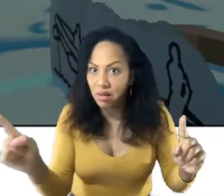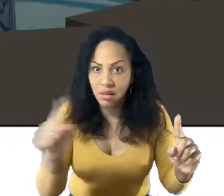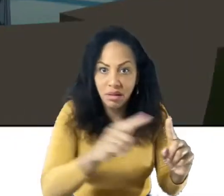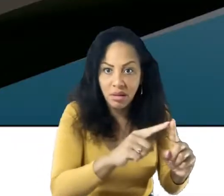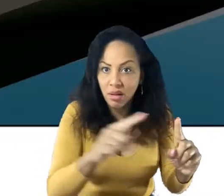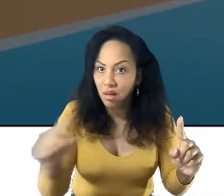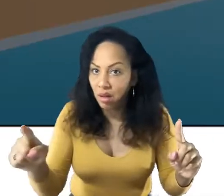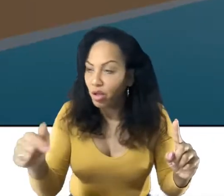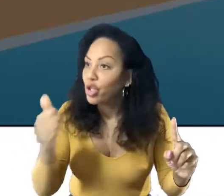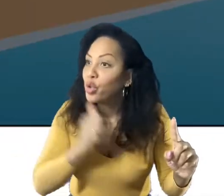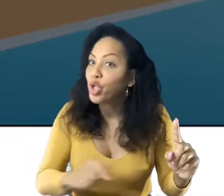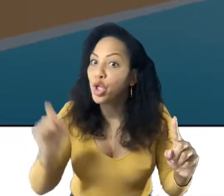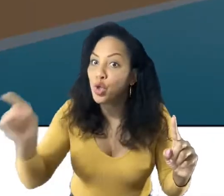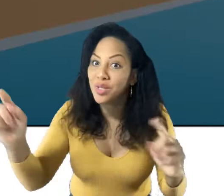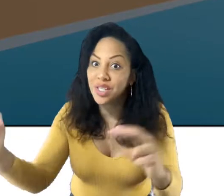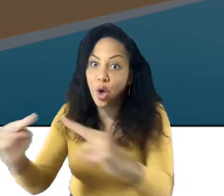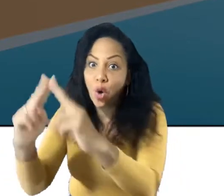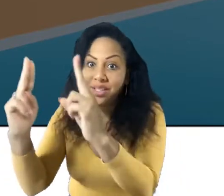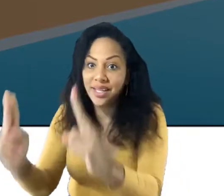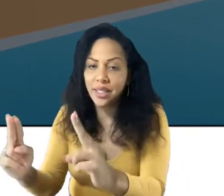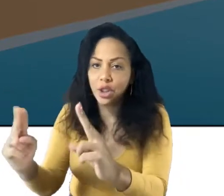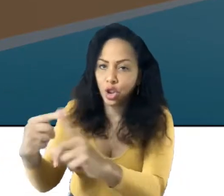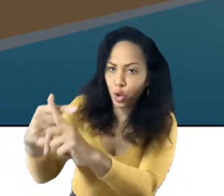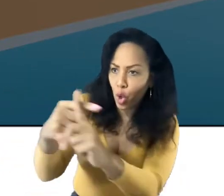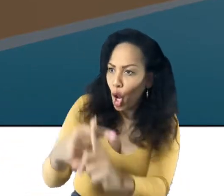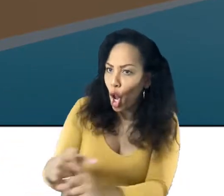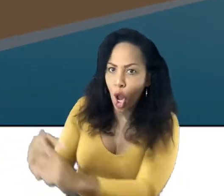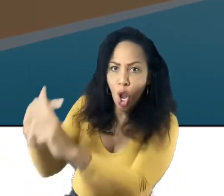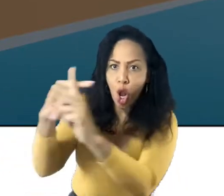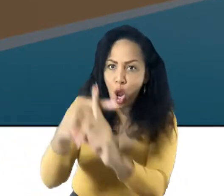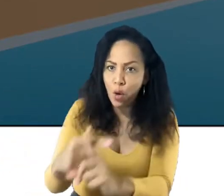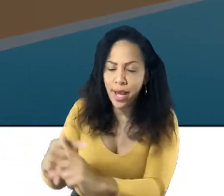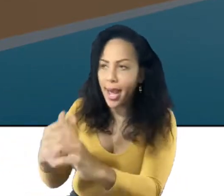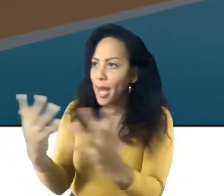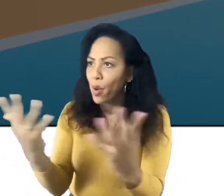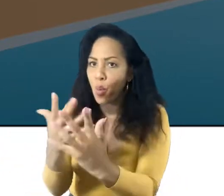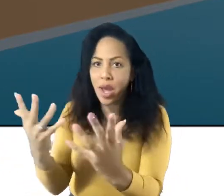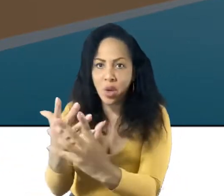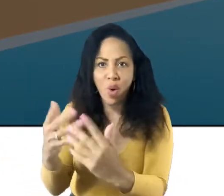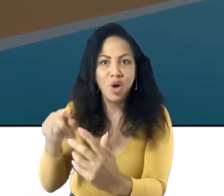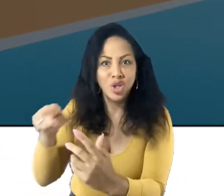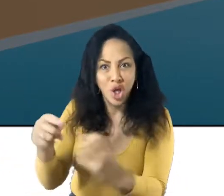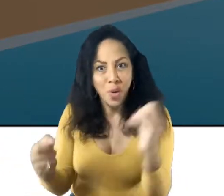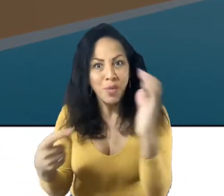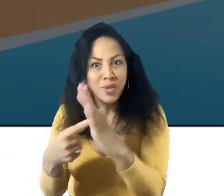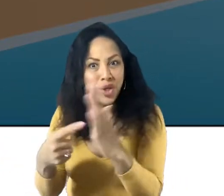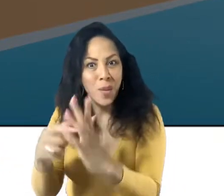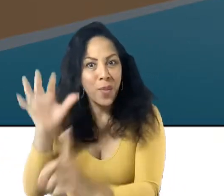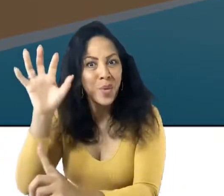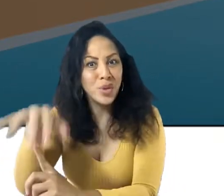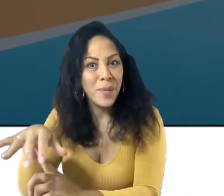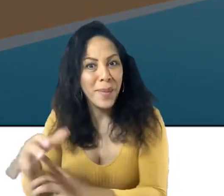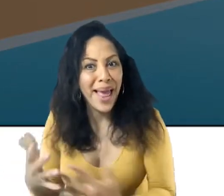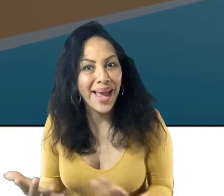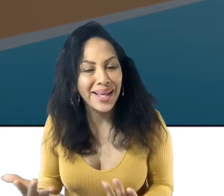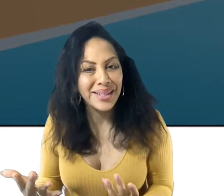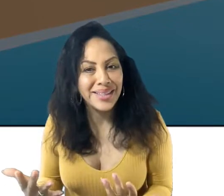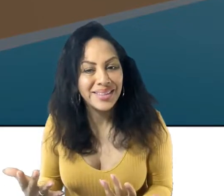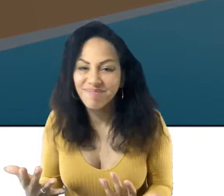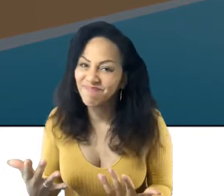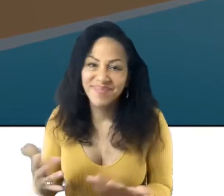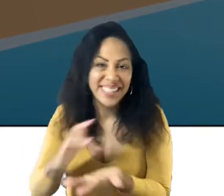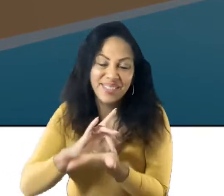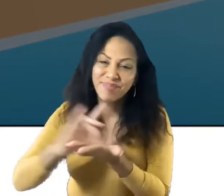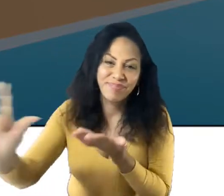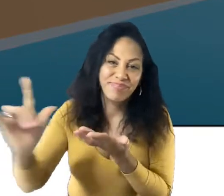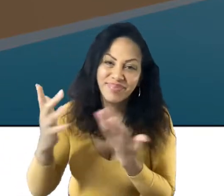been actually a very significant place historically as well. So it doesn't exist there anymore. And I'm